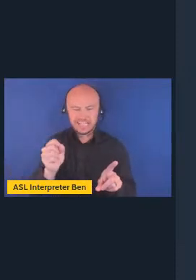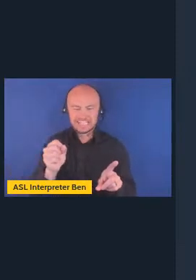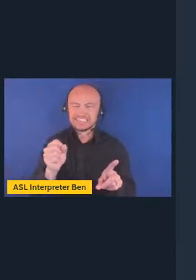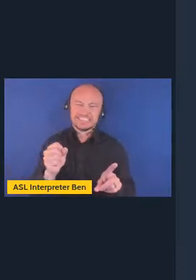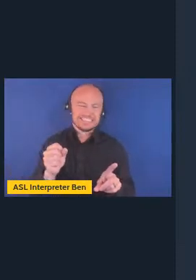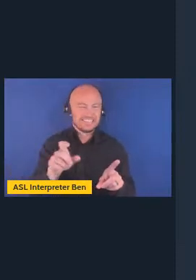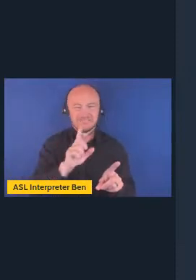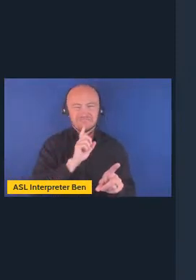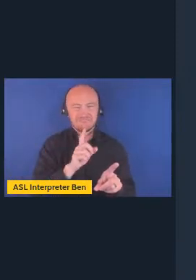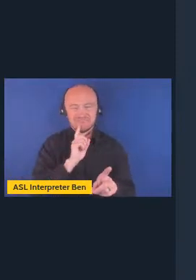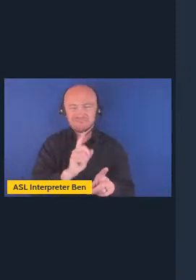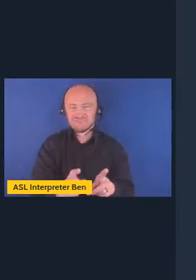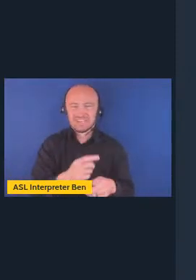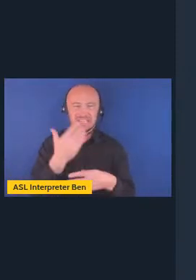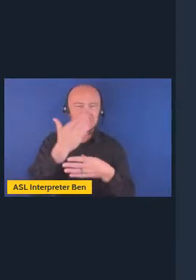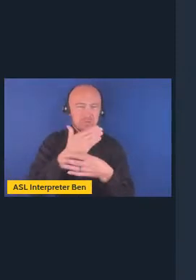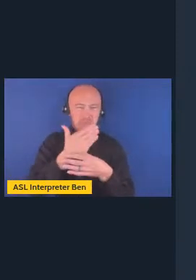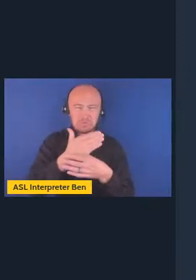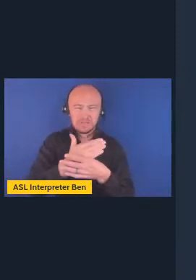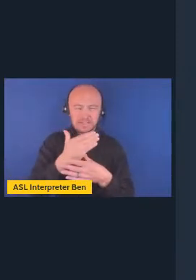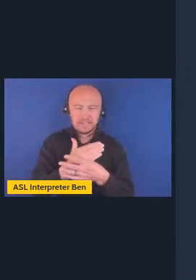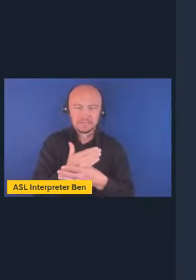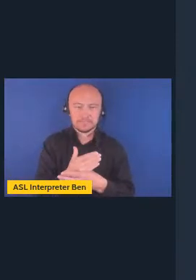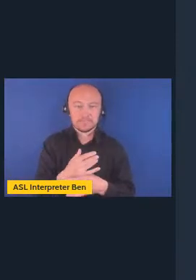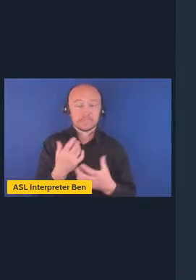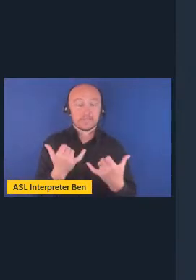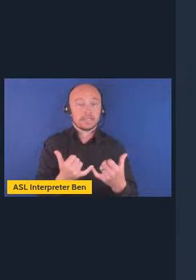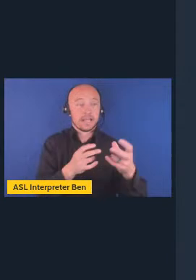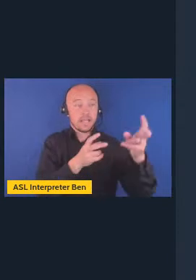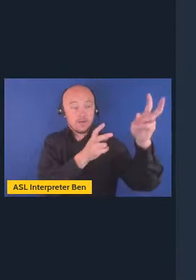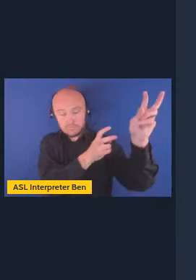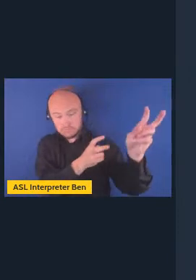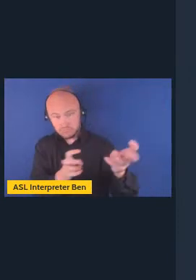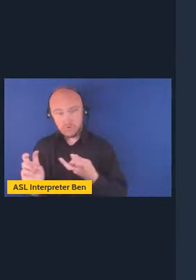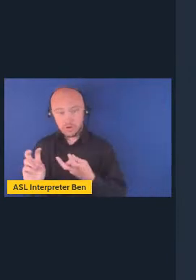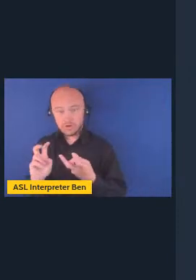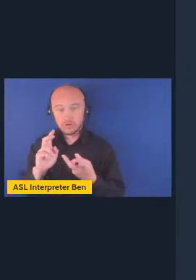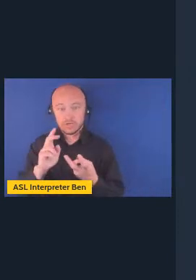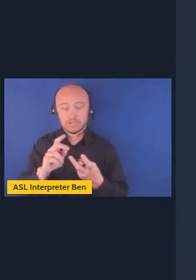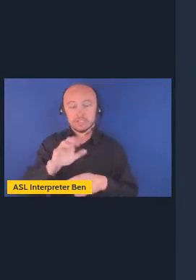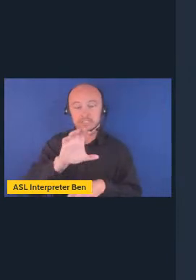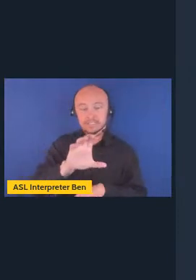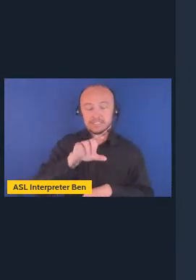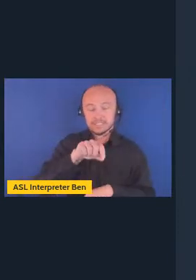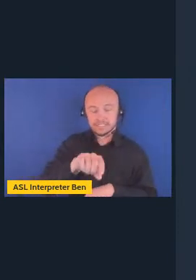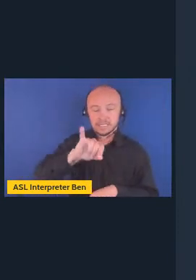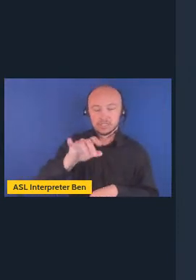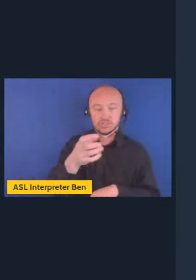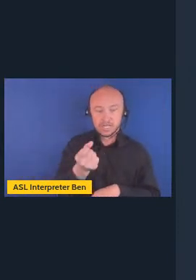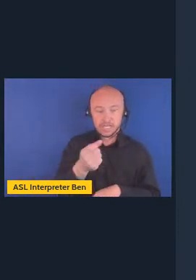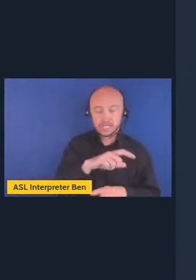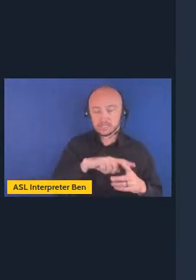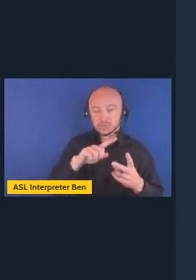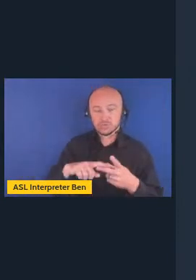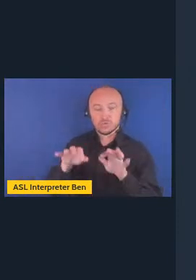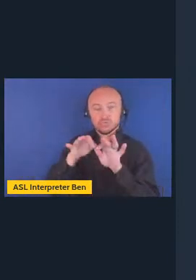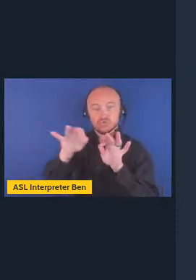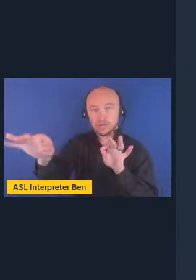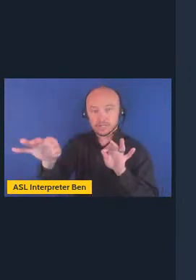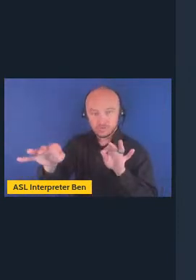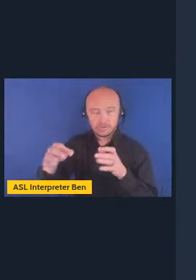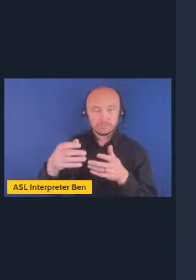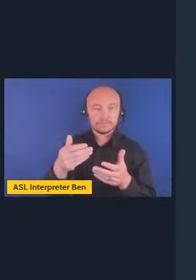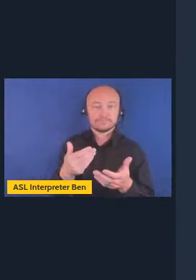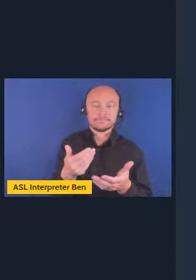so annoying. If you want to migrate your existing projenrc.js files to TypeScript, there are some